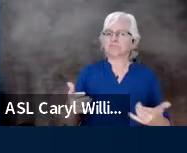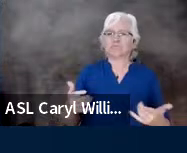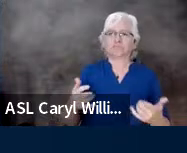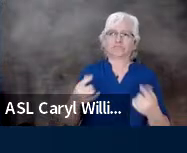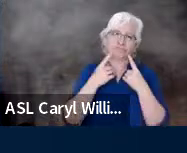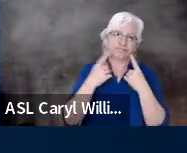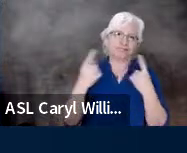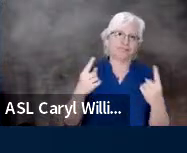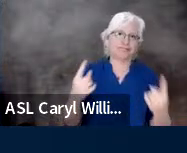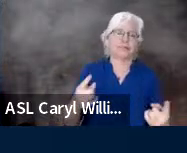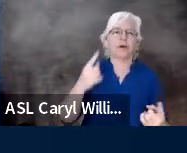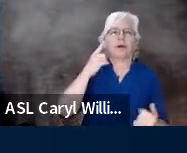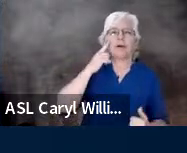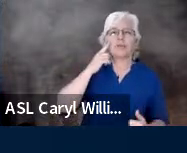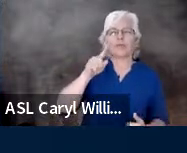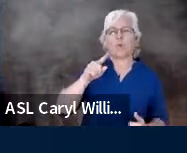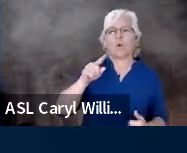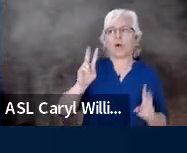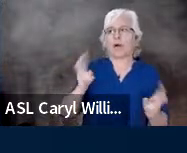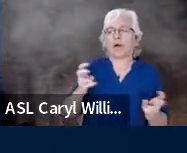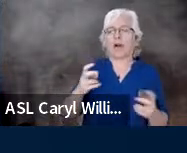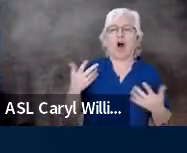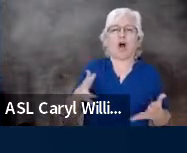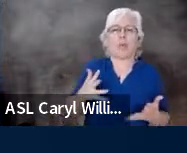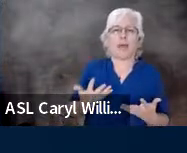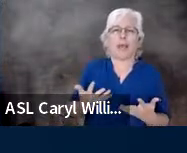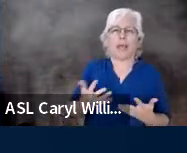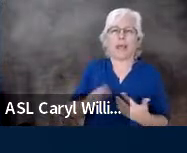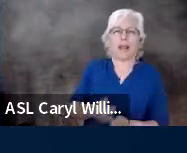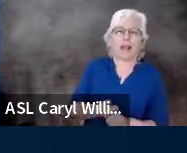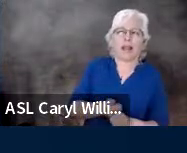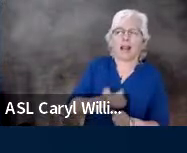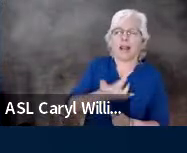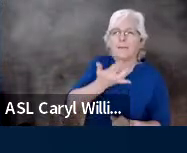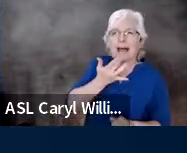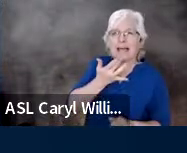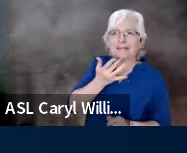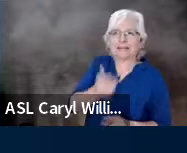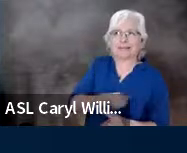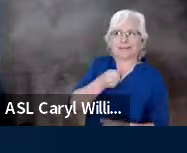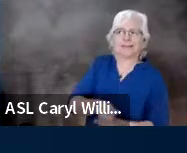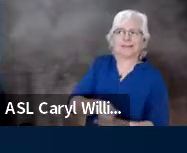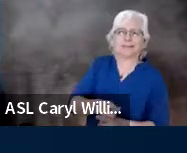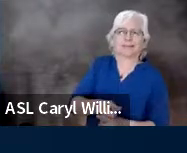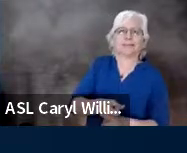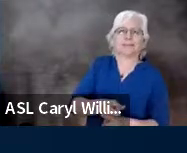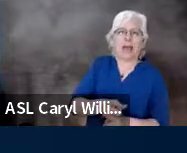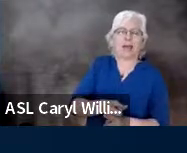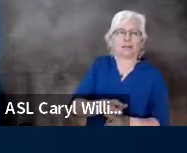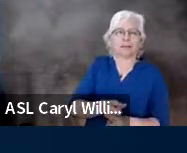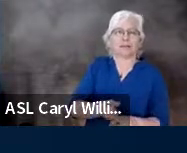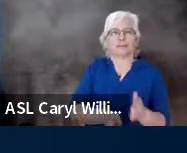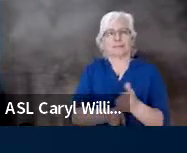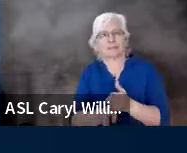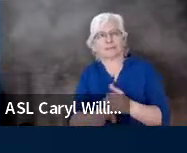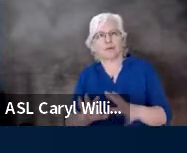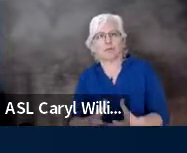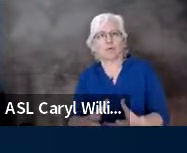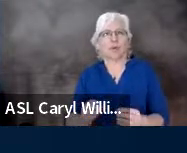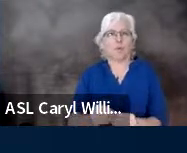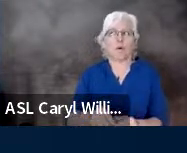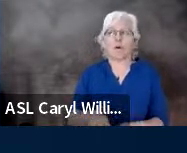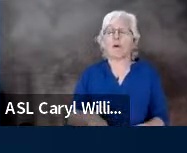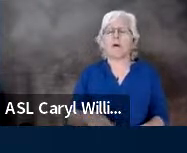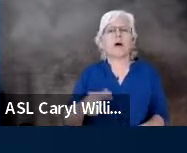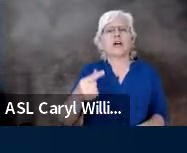for having certain biases that impact people. So there are gender biases,